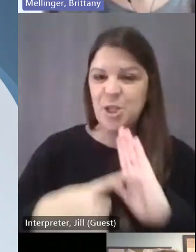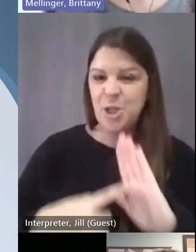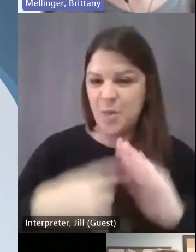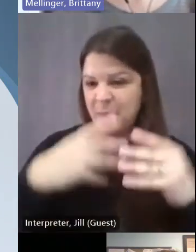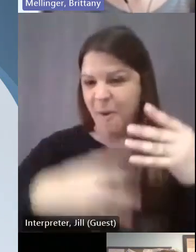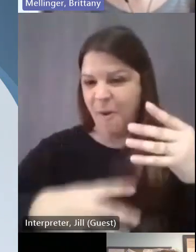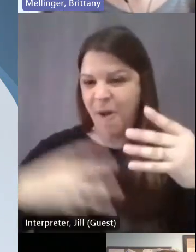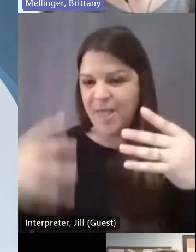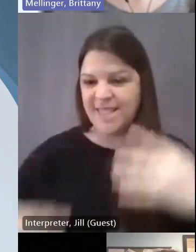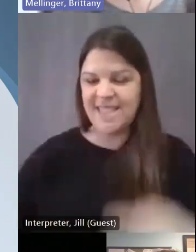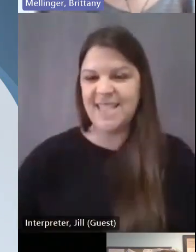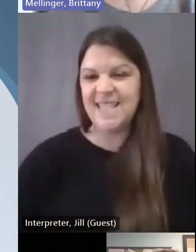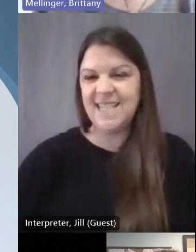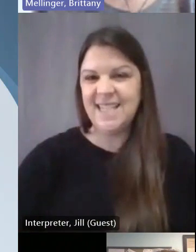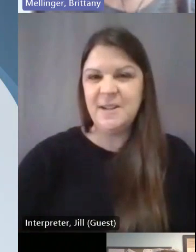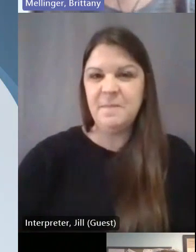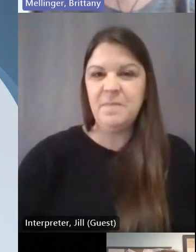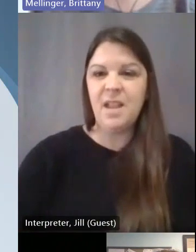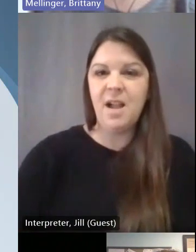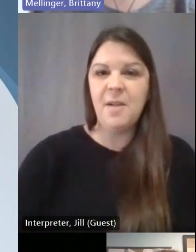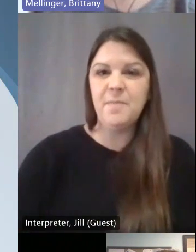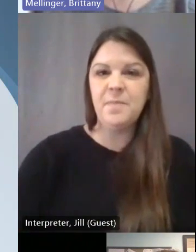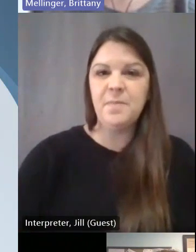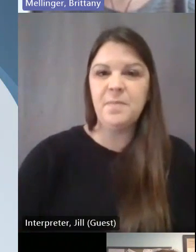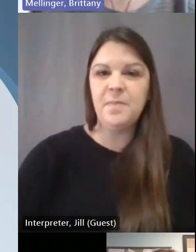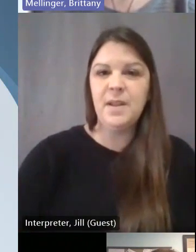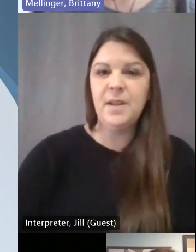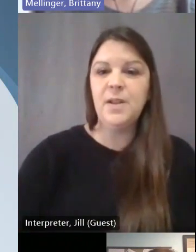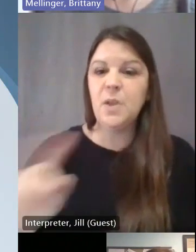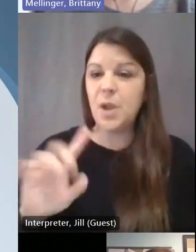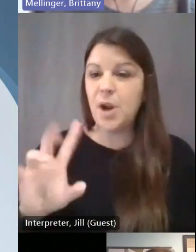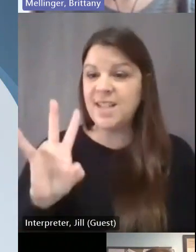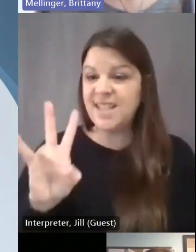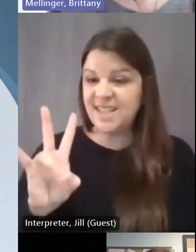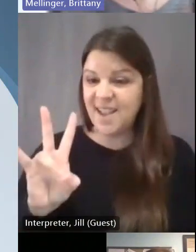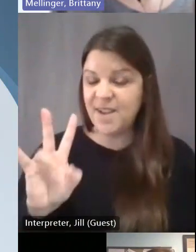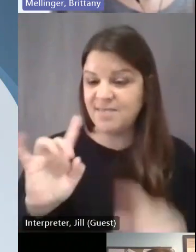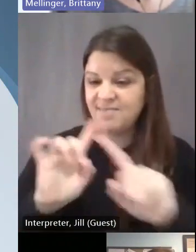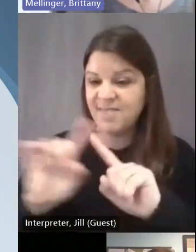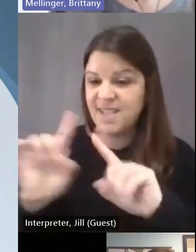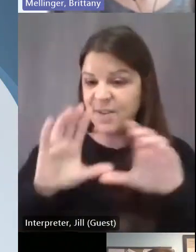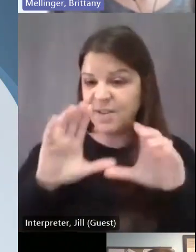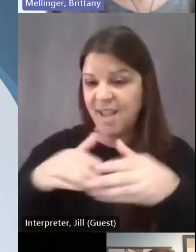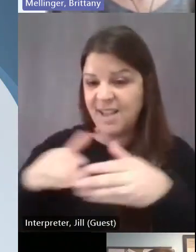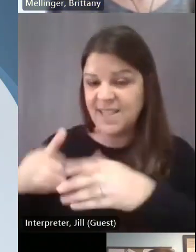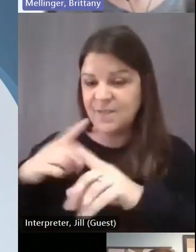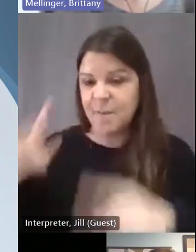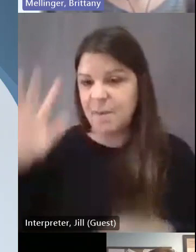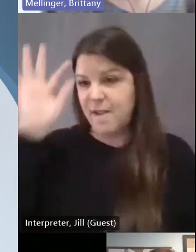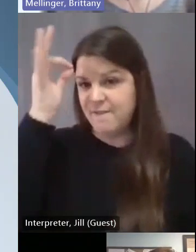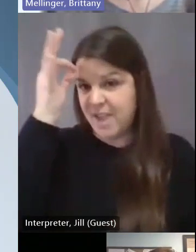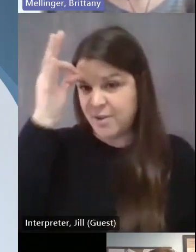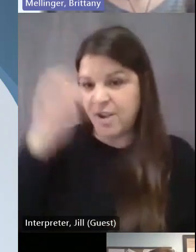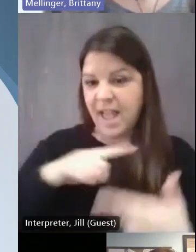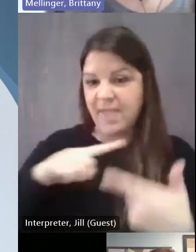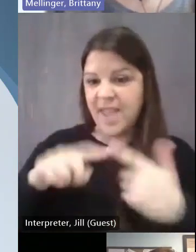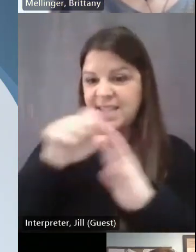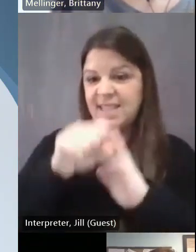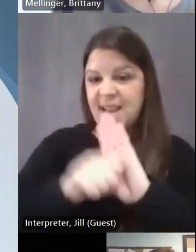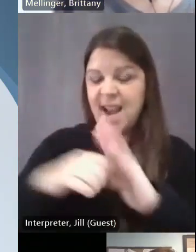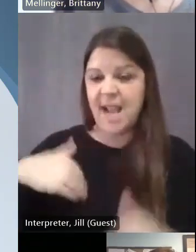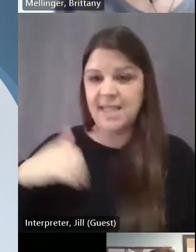screen. So to give you an idea, there are 7 different protected classes at the federal level, and there's 10 at the state